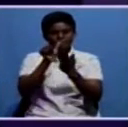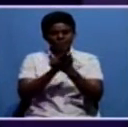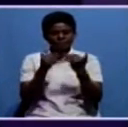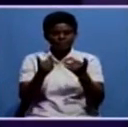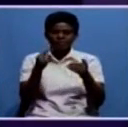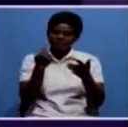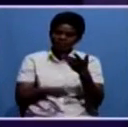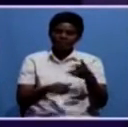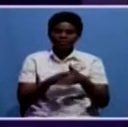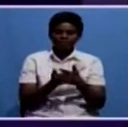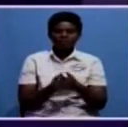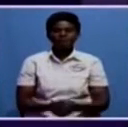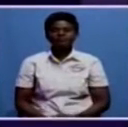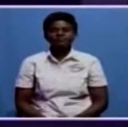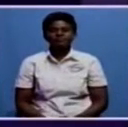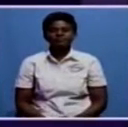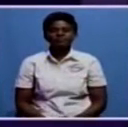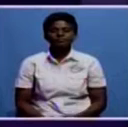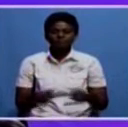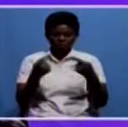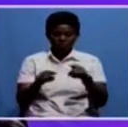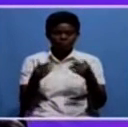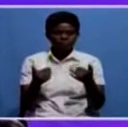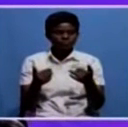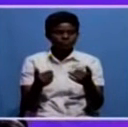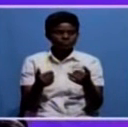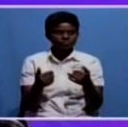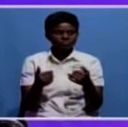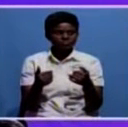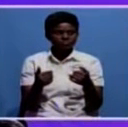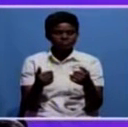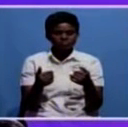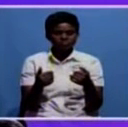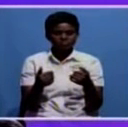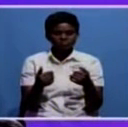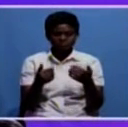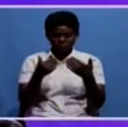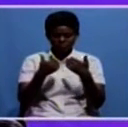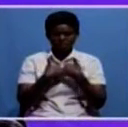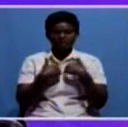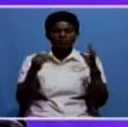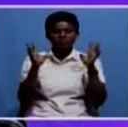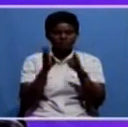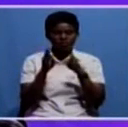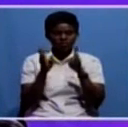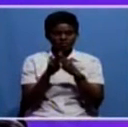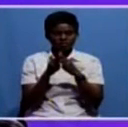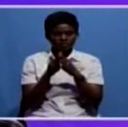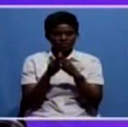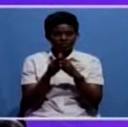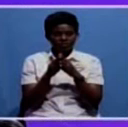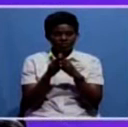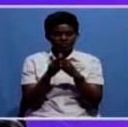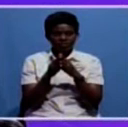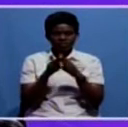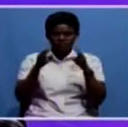others that you were not going to disburse. Mm-hmm. Has that been done? Well, clearly we haven't met yet as a cabinet. You know, the president was